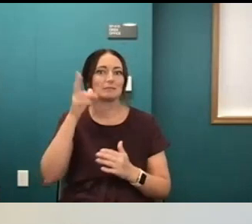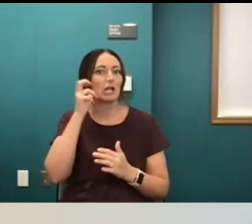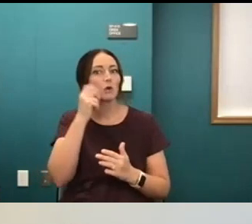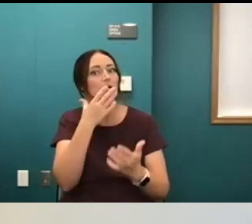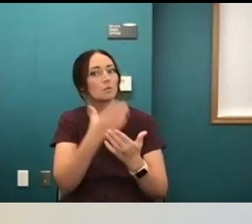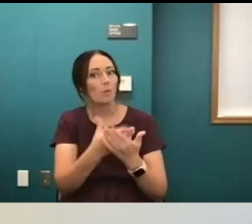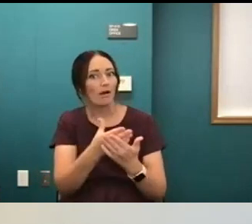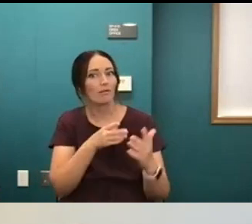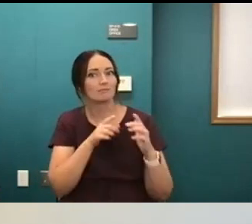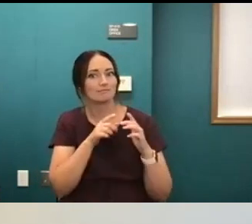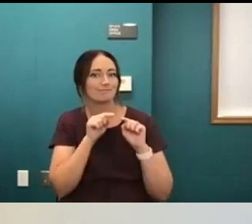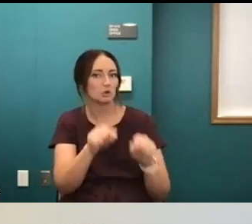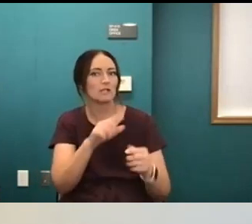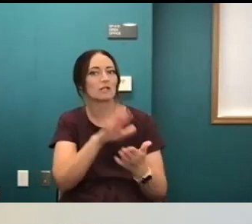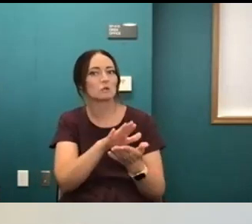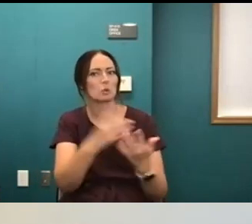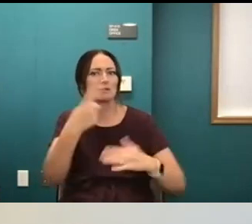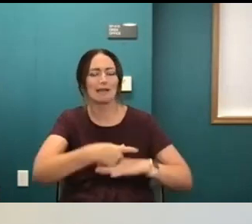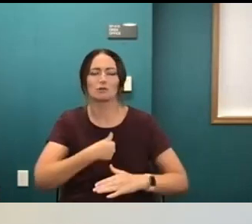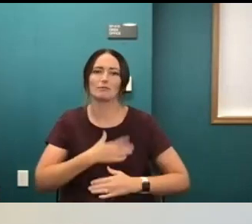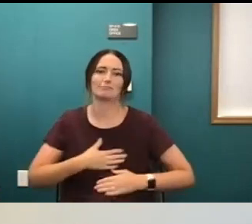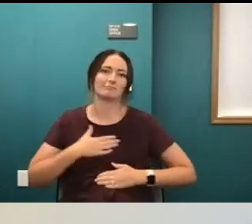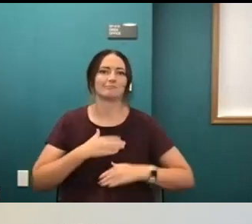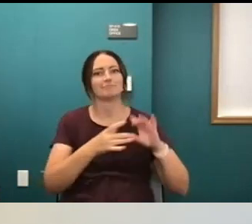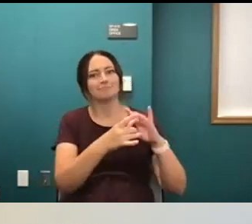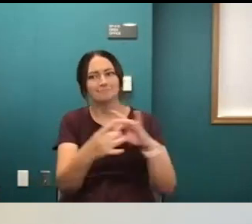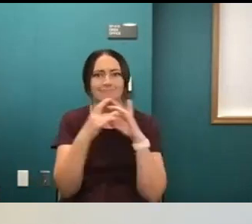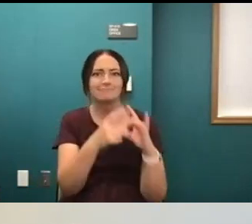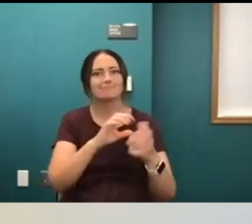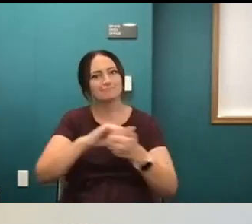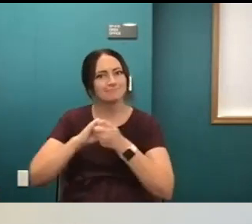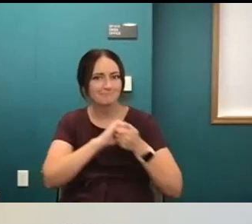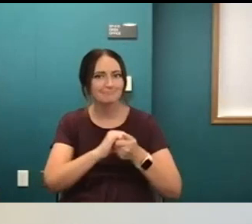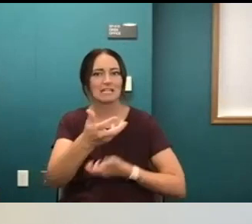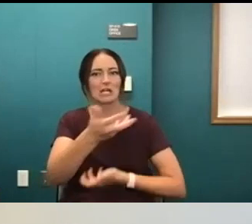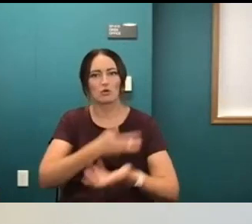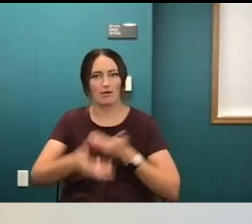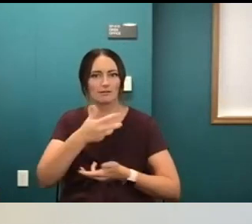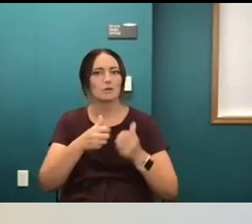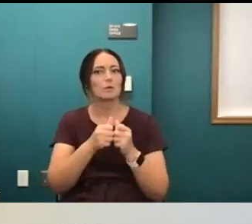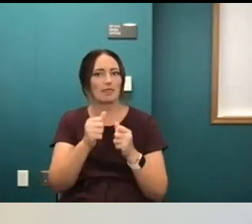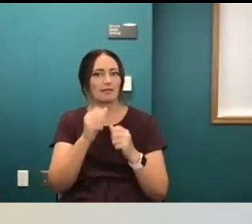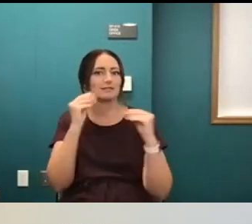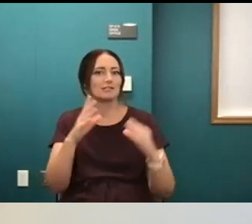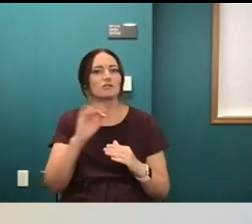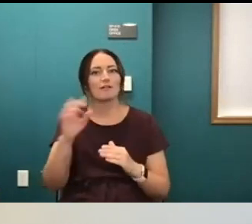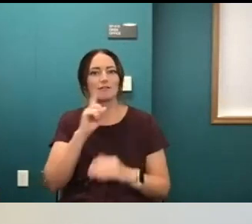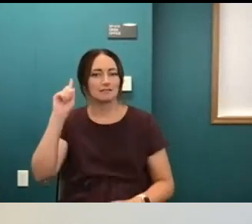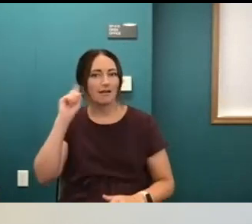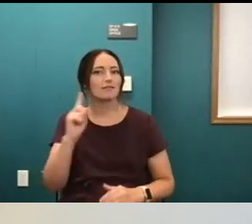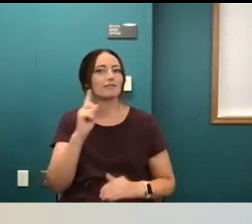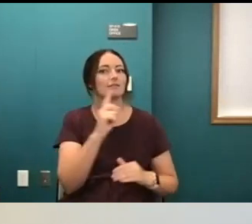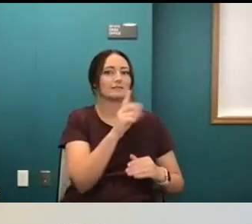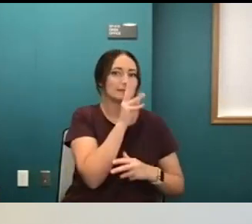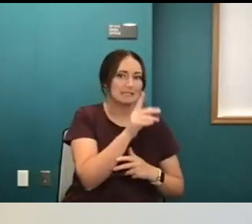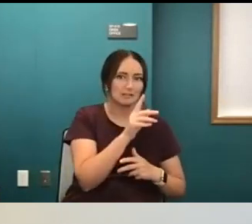So I've really enjoyed the partnerships and the opportunities I've had to interact with teachers of the deaf, educational audiologists, speech